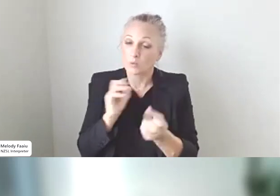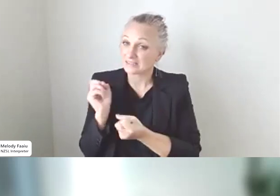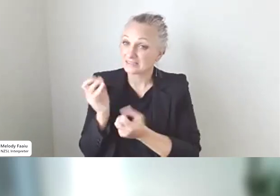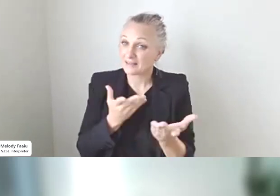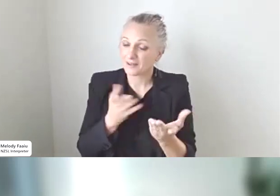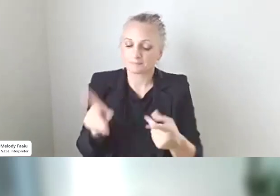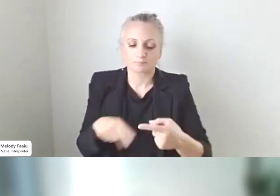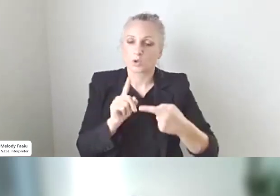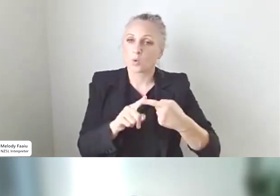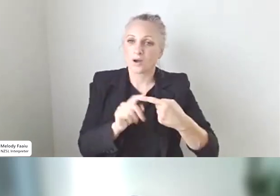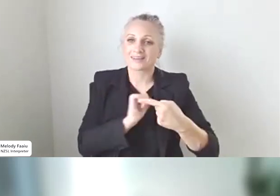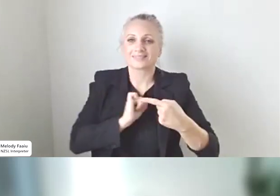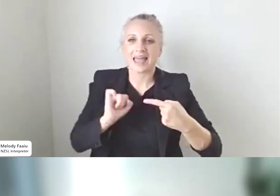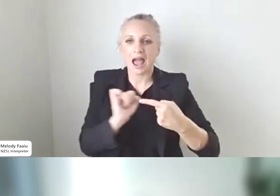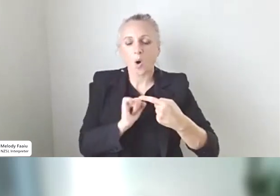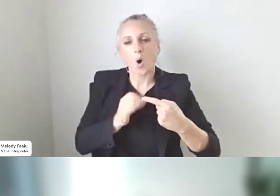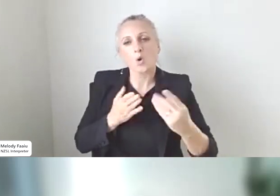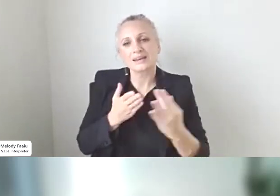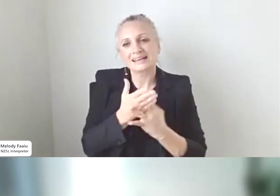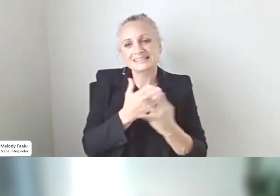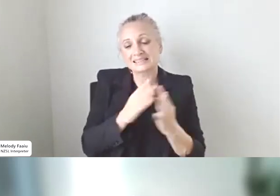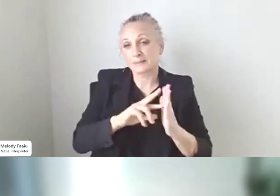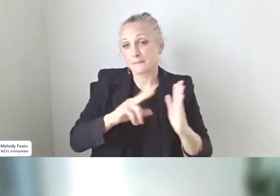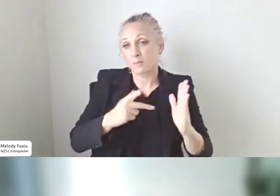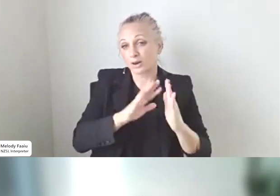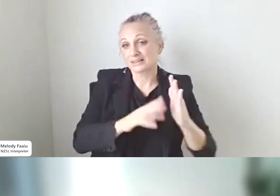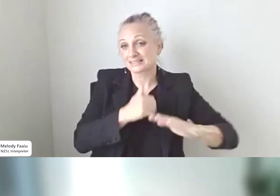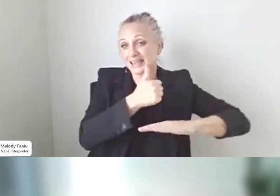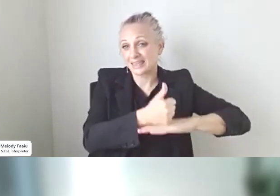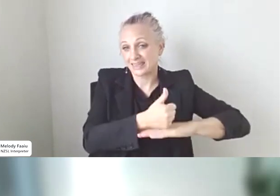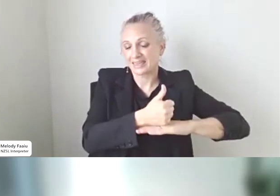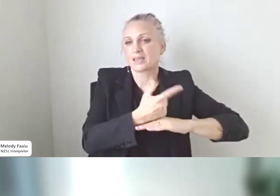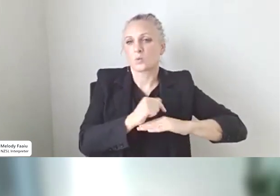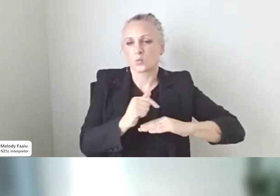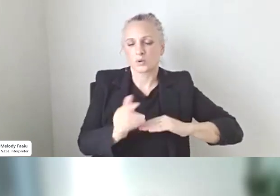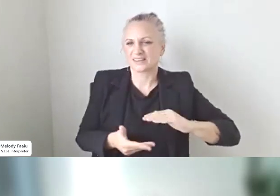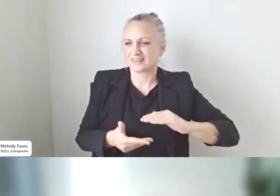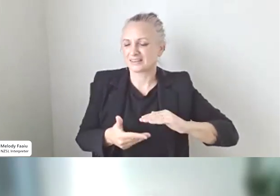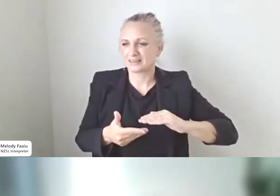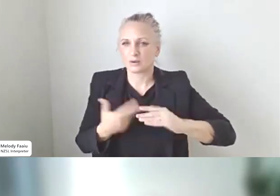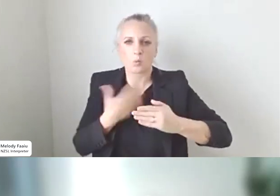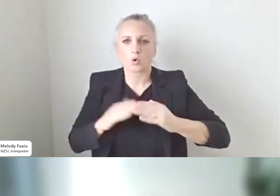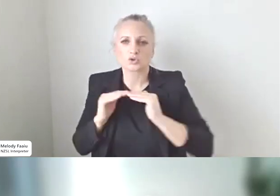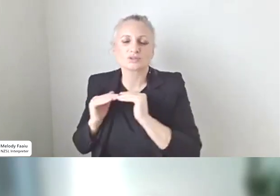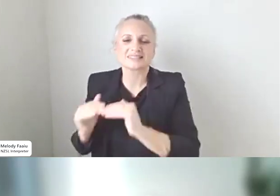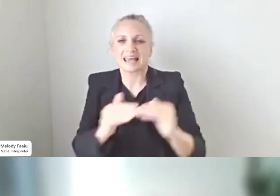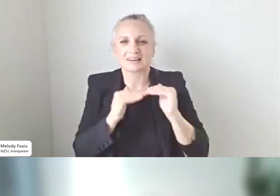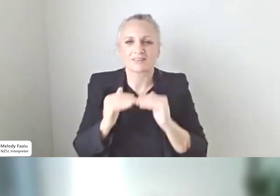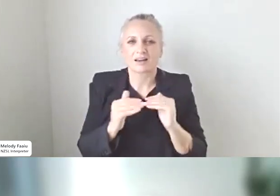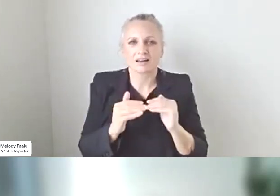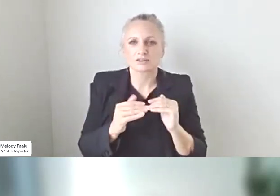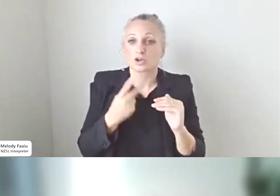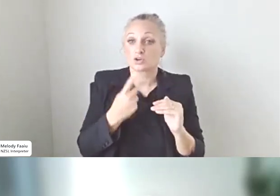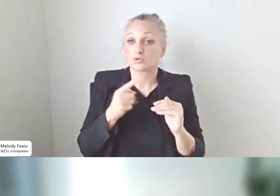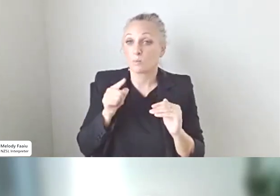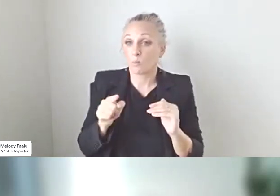own accessibility policy that we've established to standardize the WCAG 2.1 is the target we're